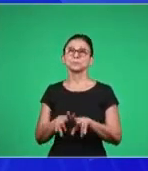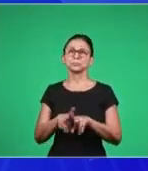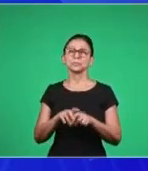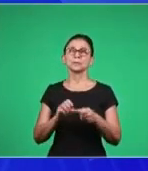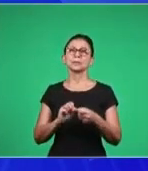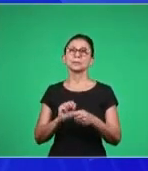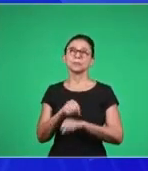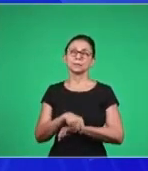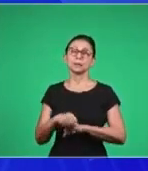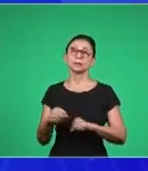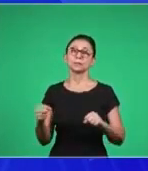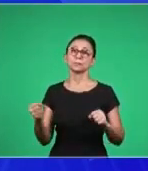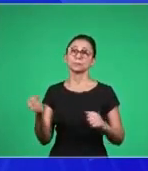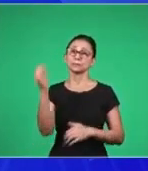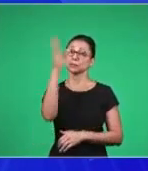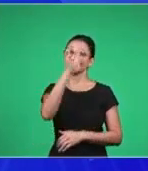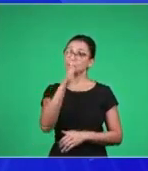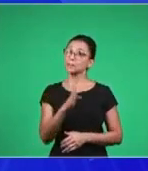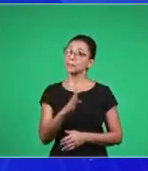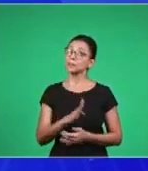There were other seminars